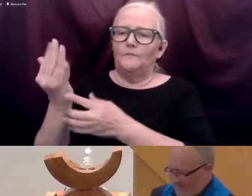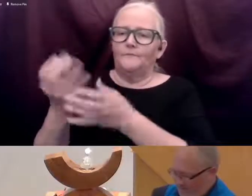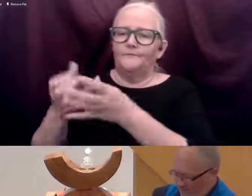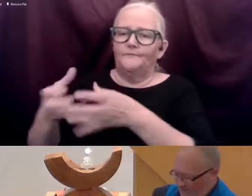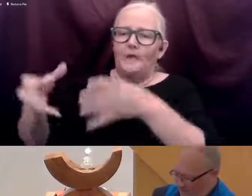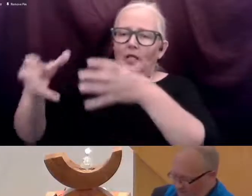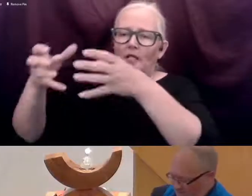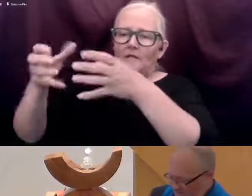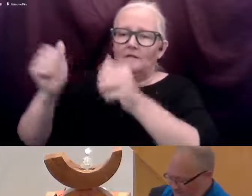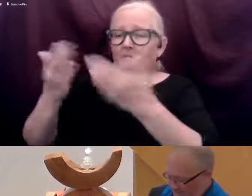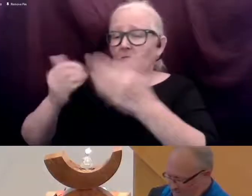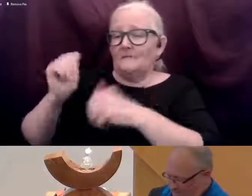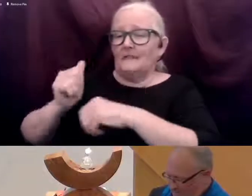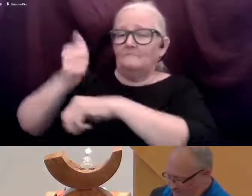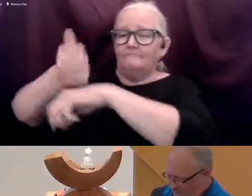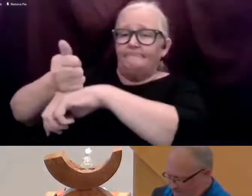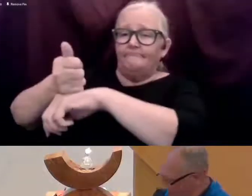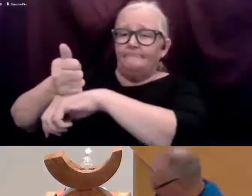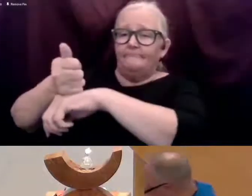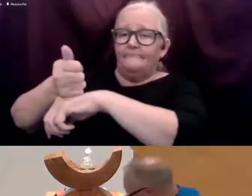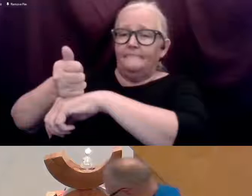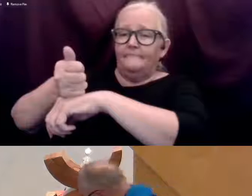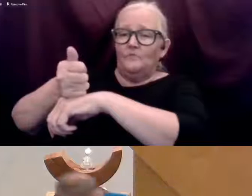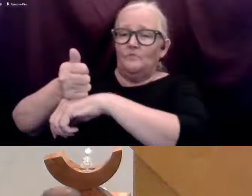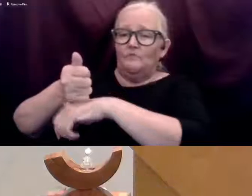that it doesn't take too much time to get this off.